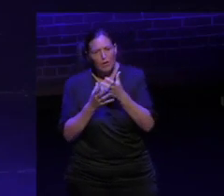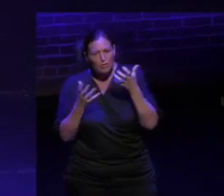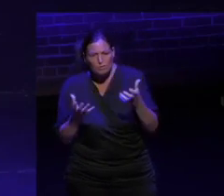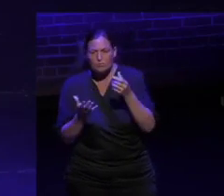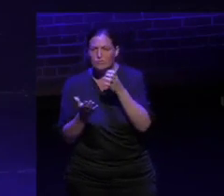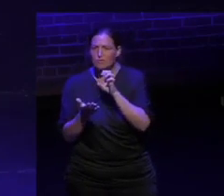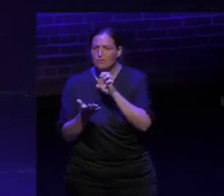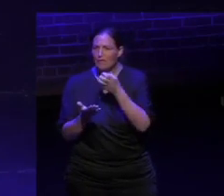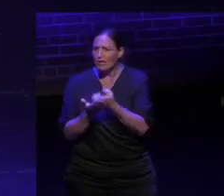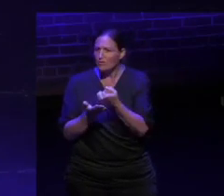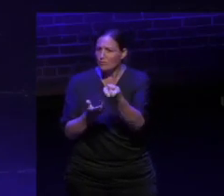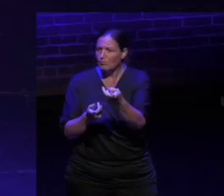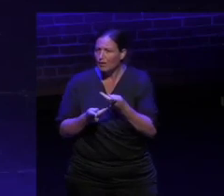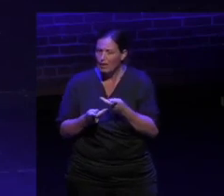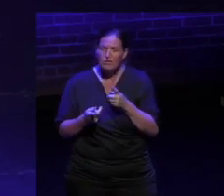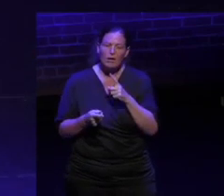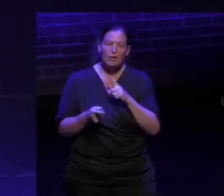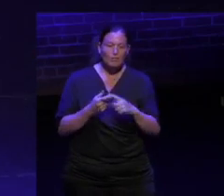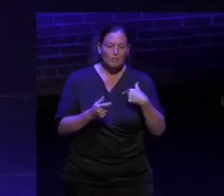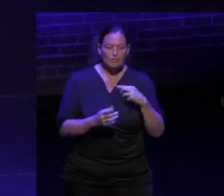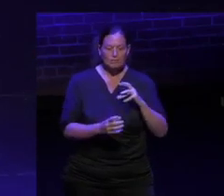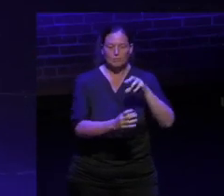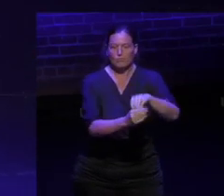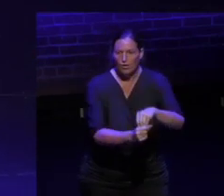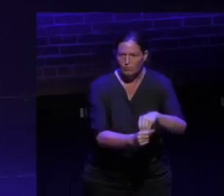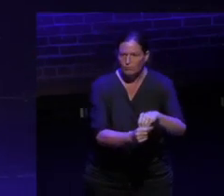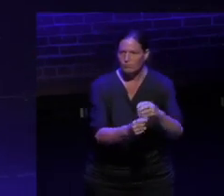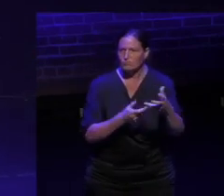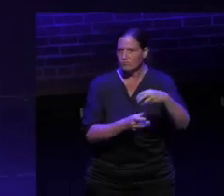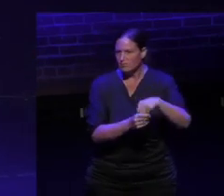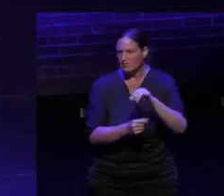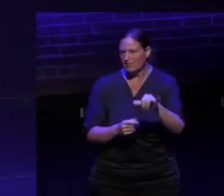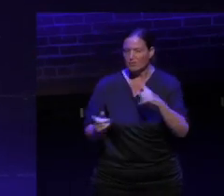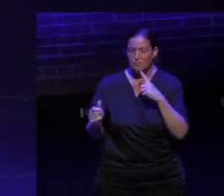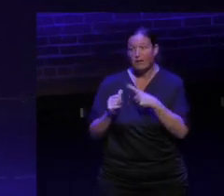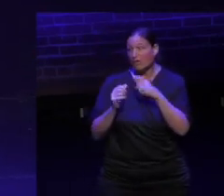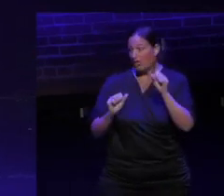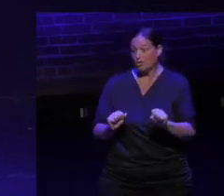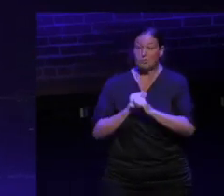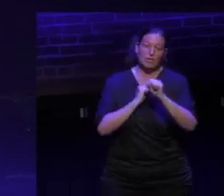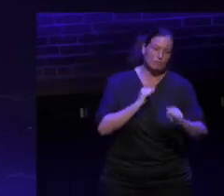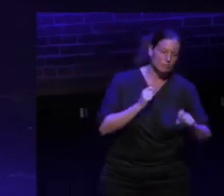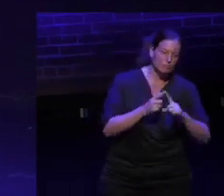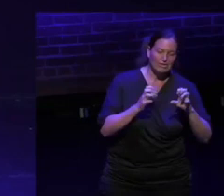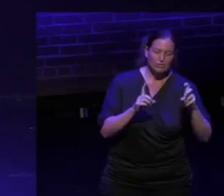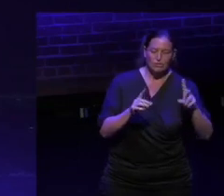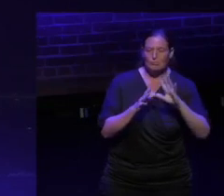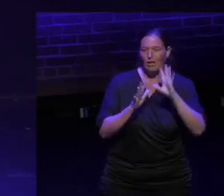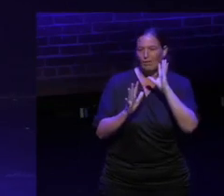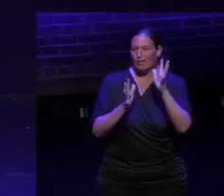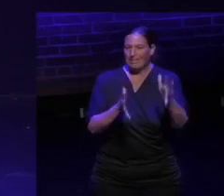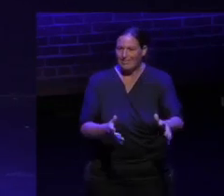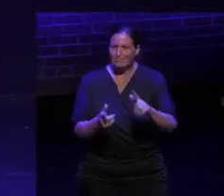but you're going to get an intrinsic value out of that. And that would be my at least first recommendation as we think about this. And I could go on education, but I will leave that. And